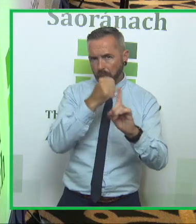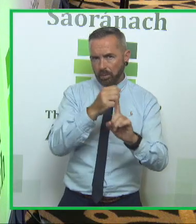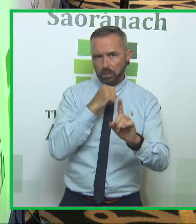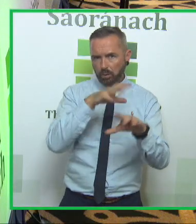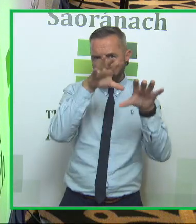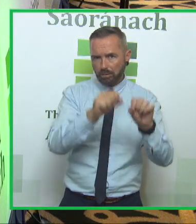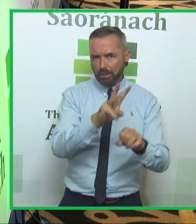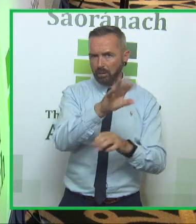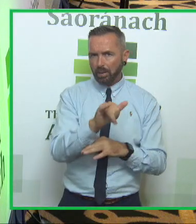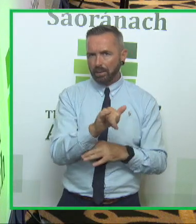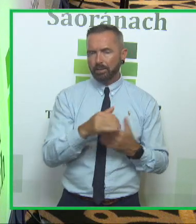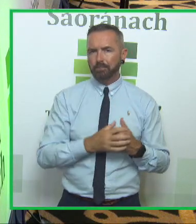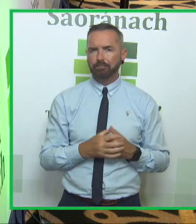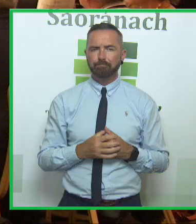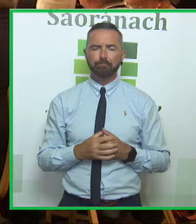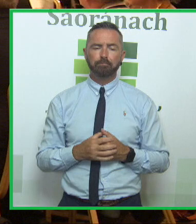number 2.